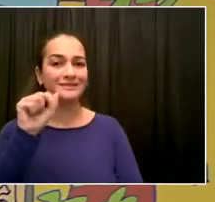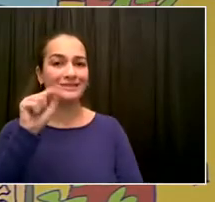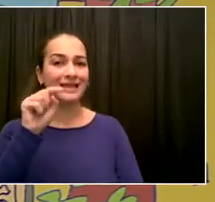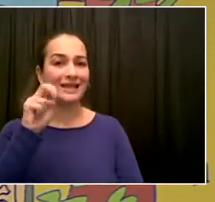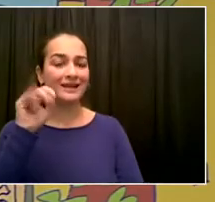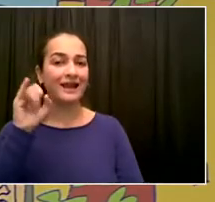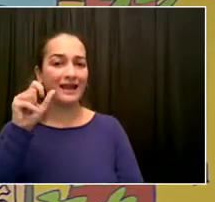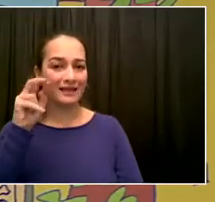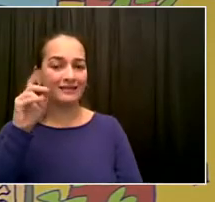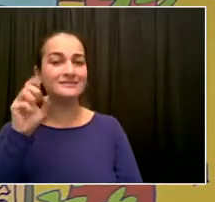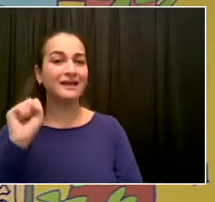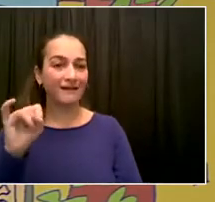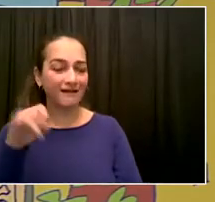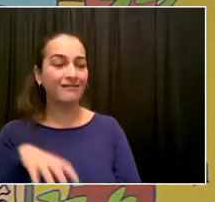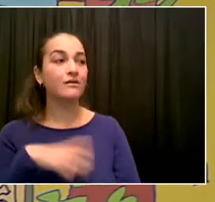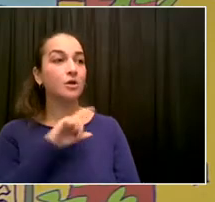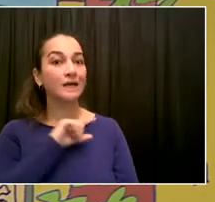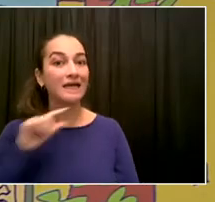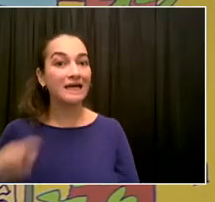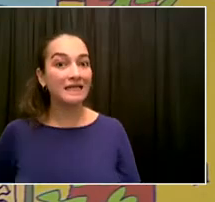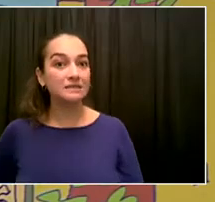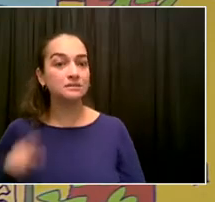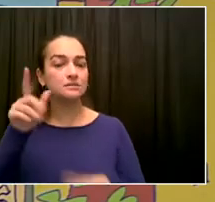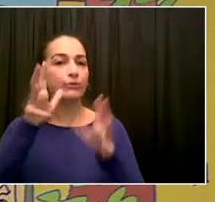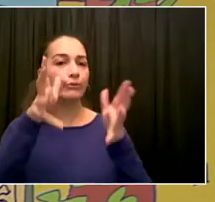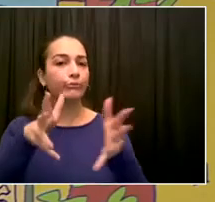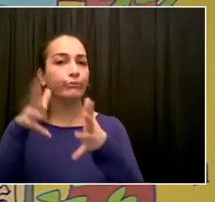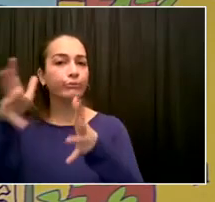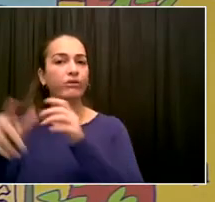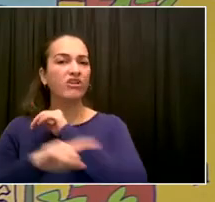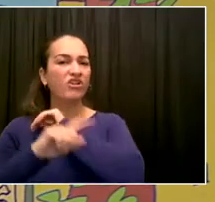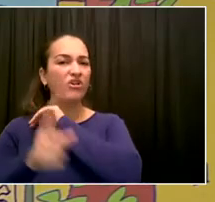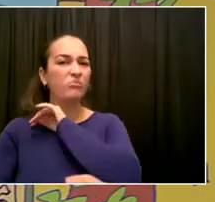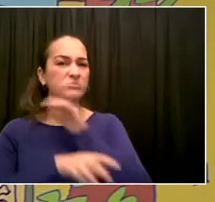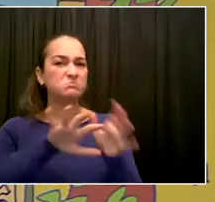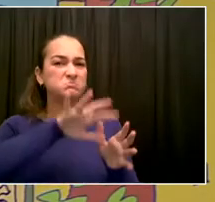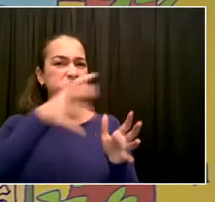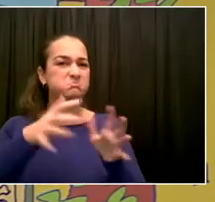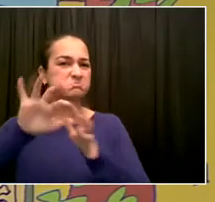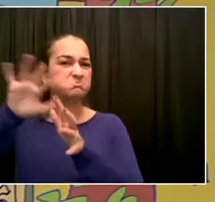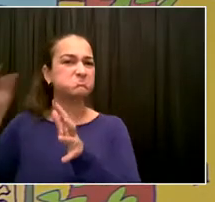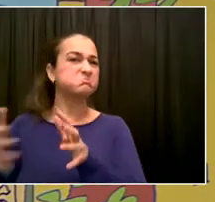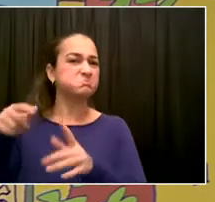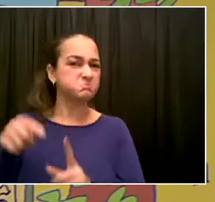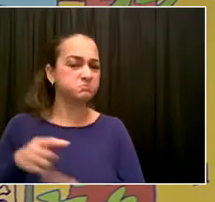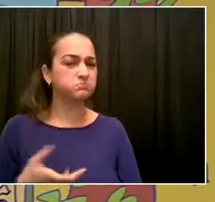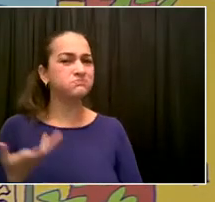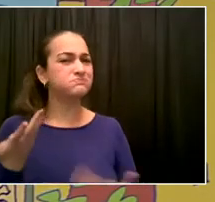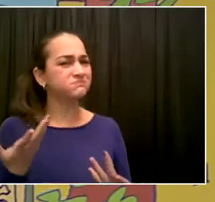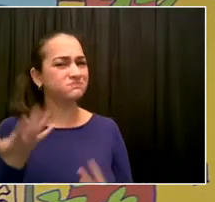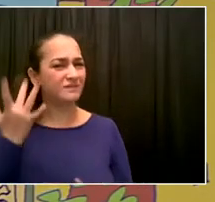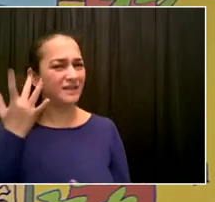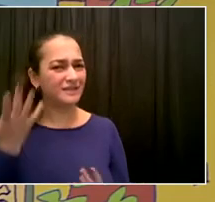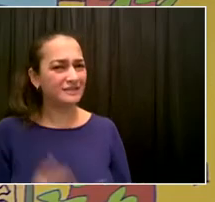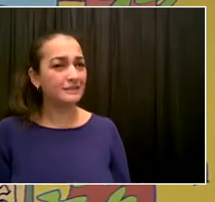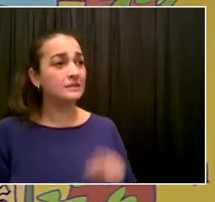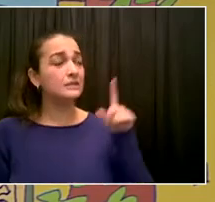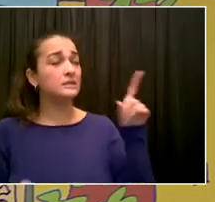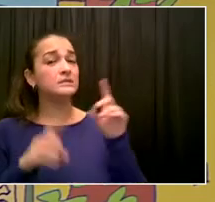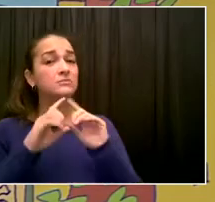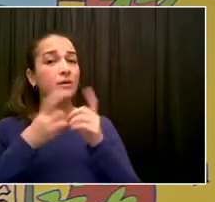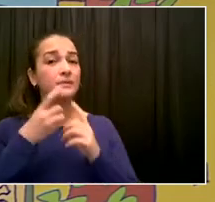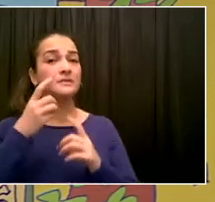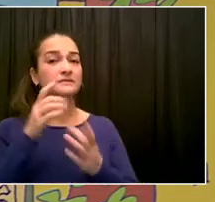at the Department of Sanitation, because they had particularly low vax rates, and whether there's some kind of connection between the